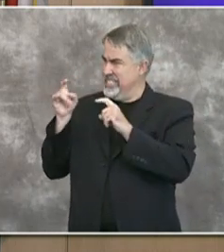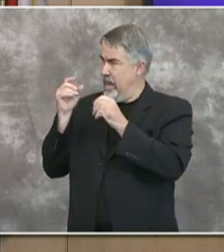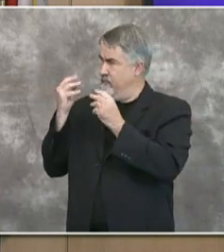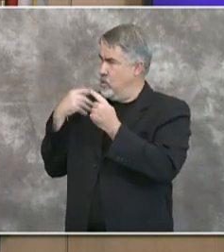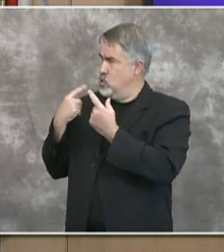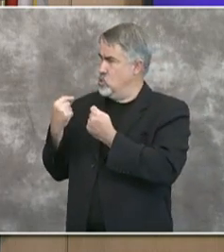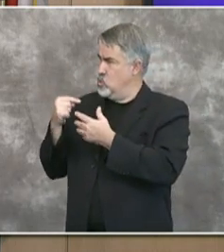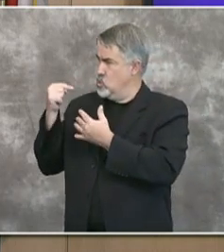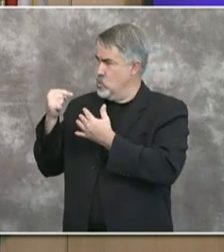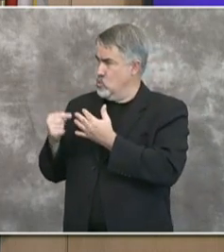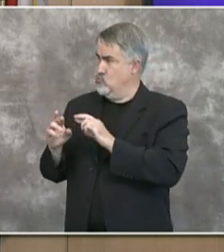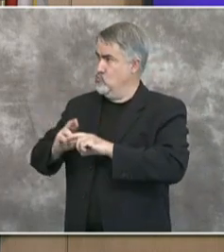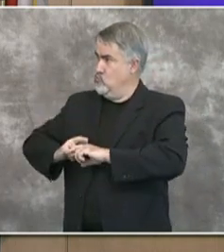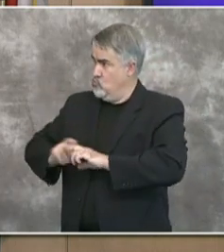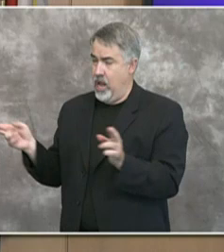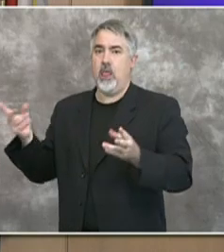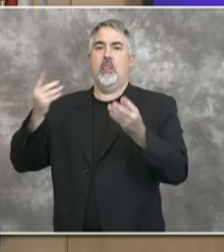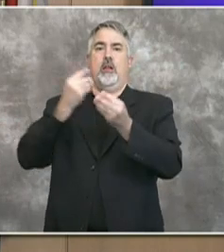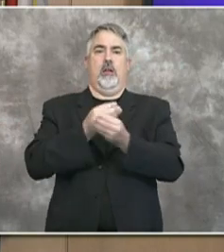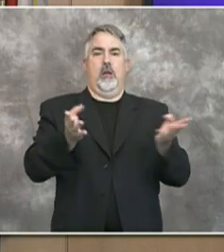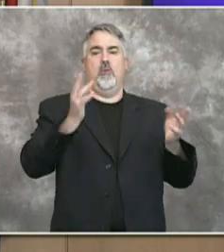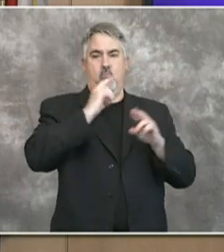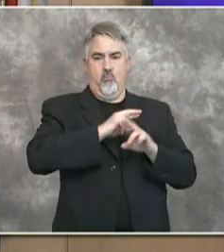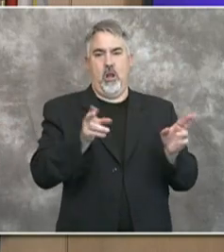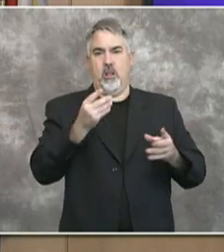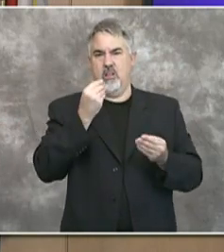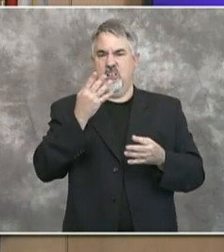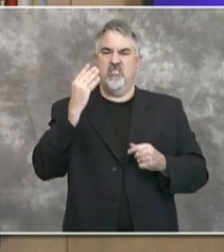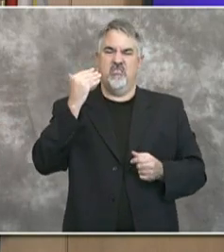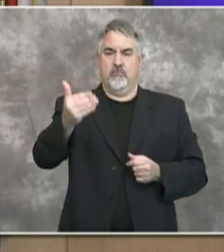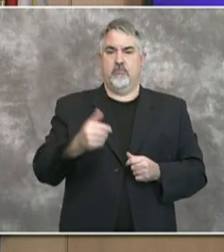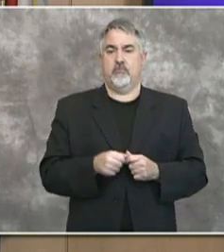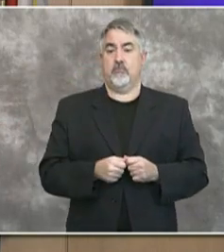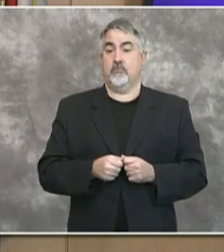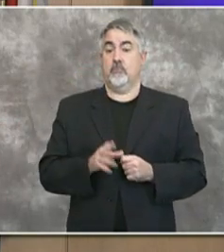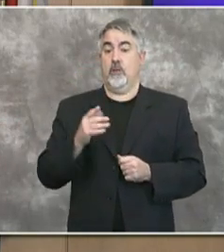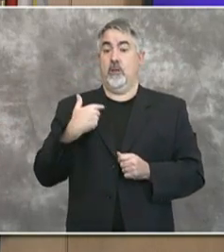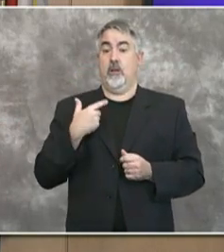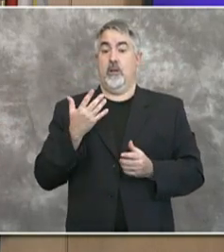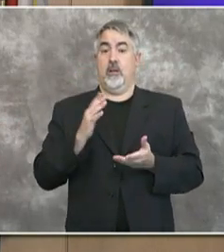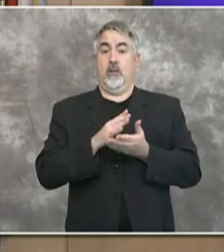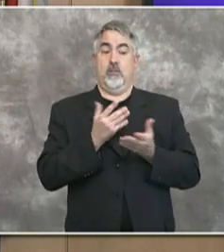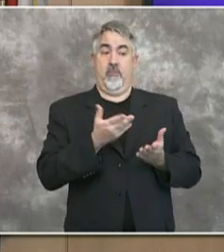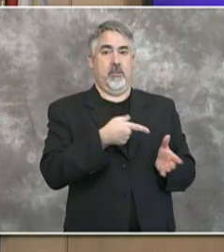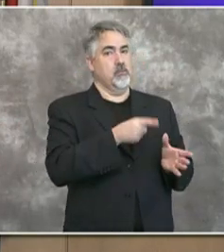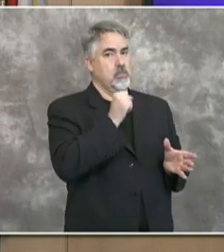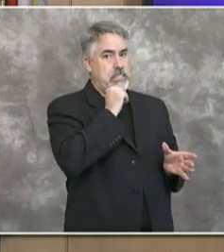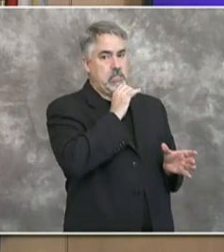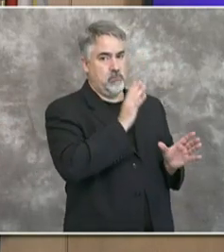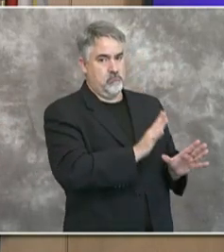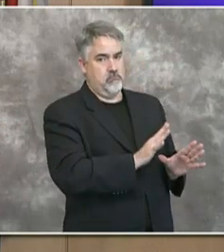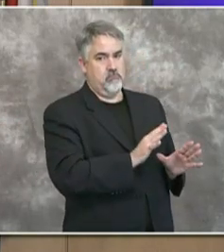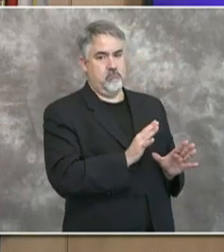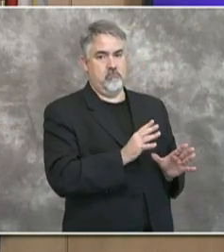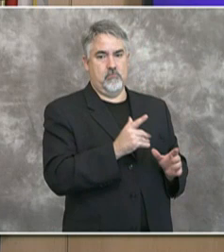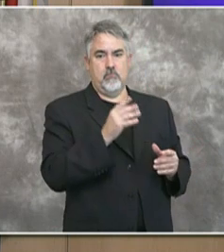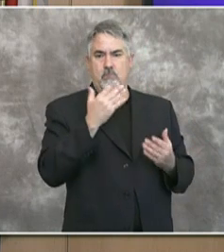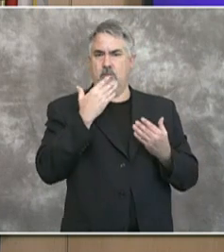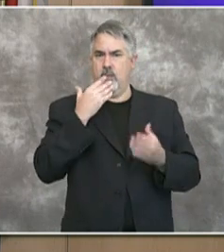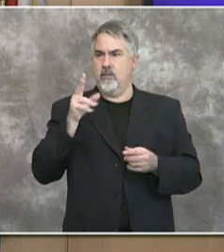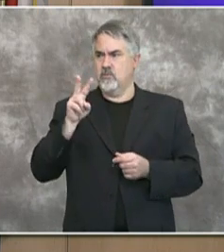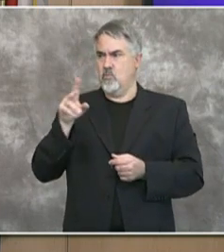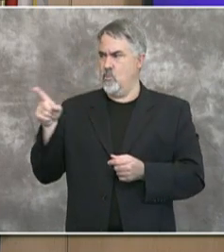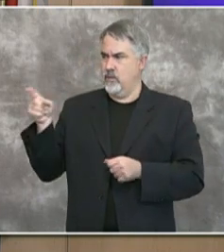I will certainly announce in an upcoming briefing when this service is available, and we sincerely thank 211 for everything that they're